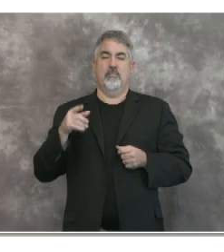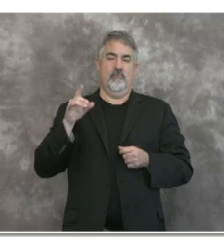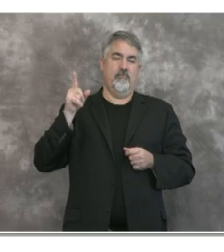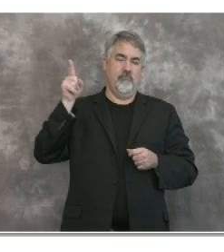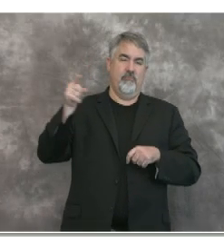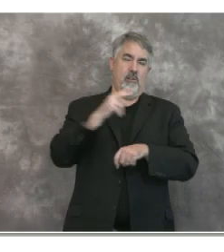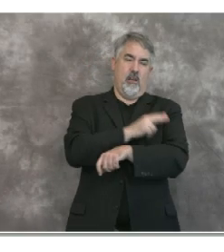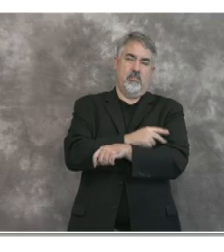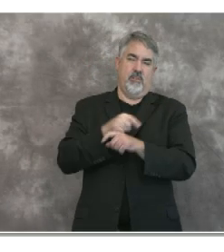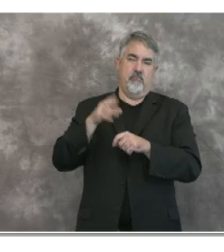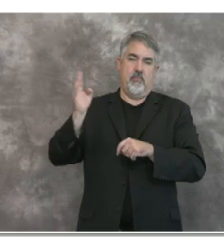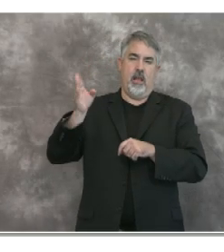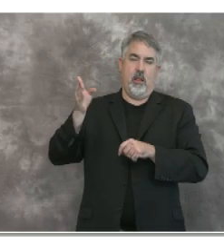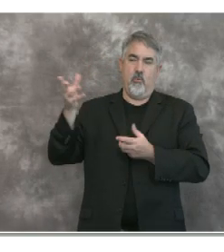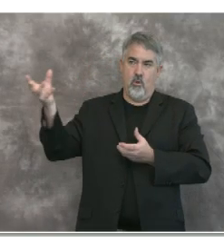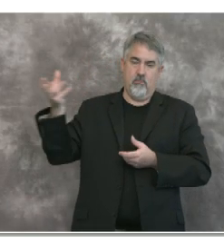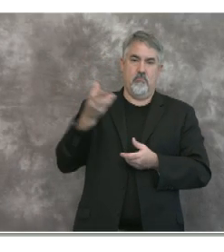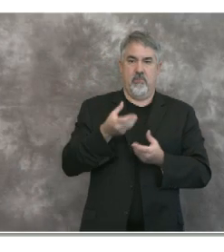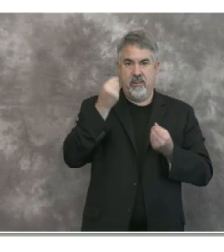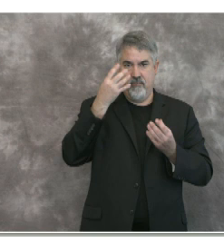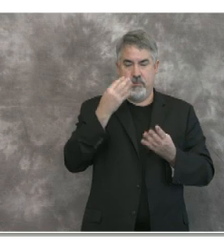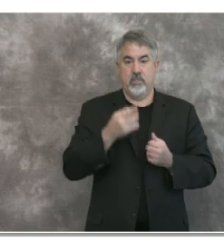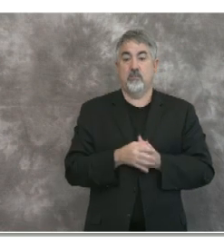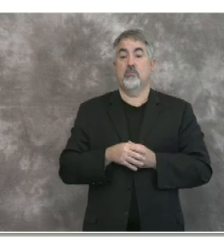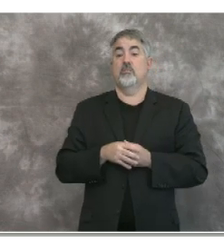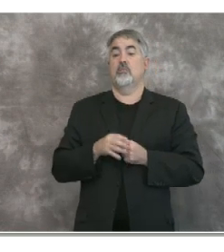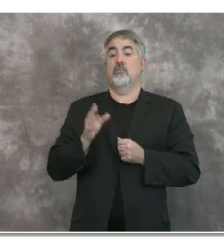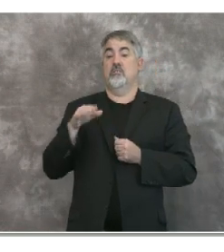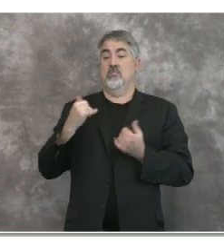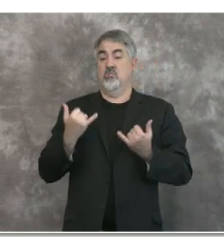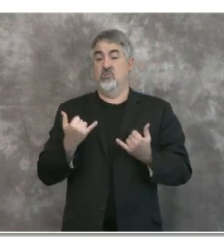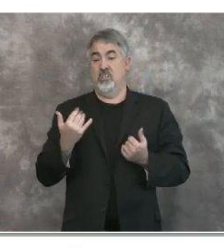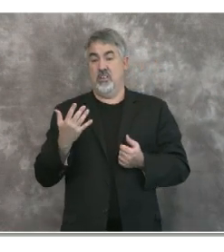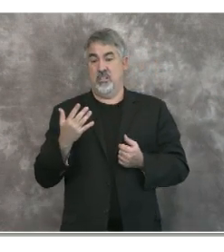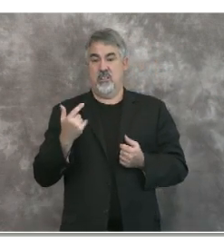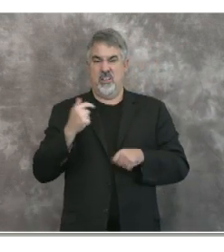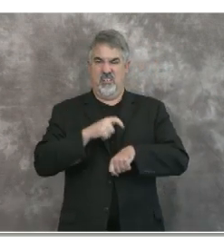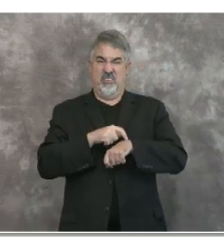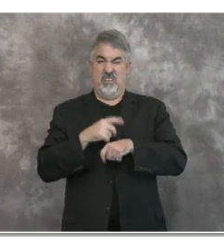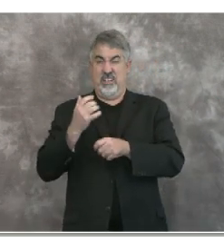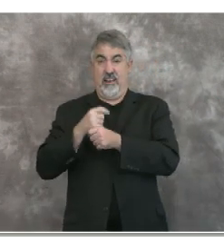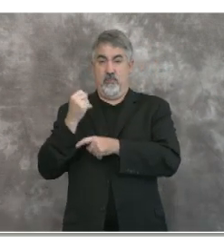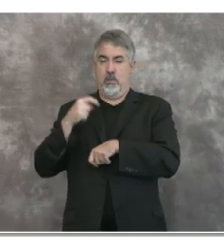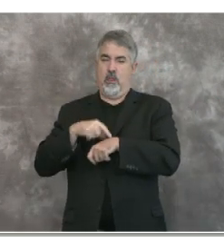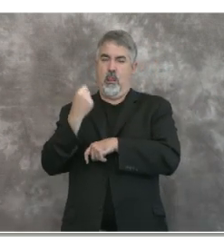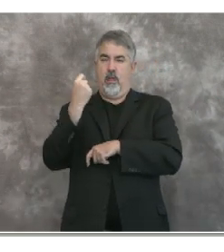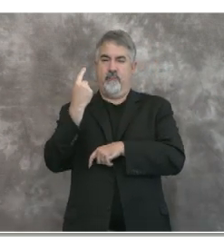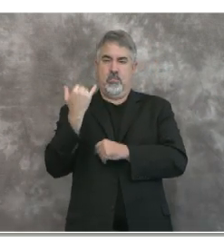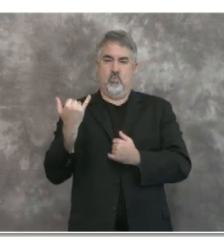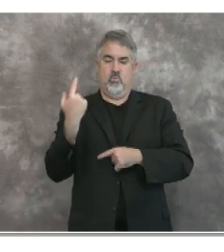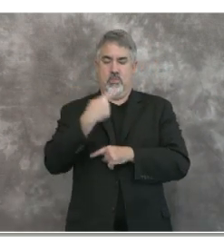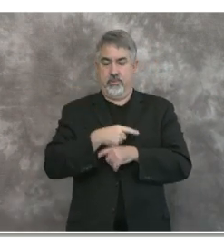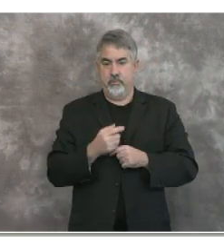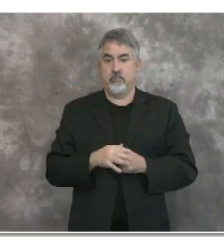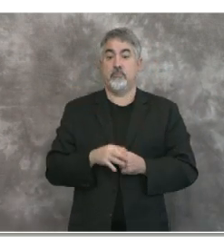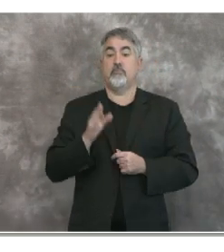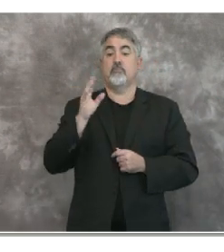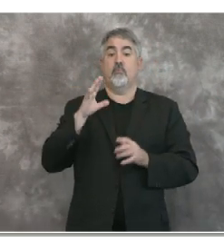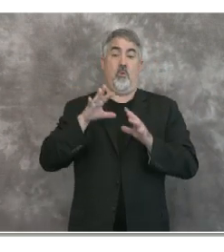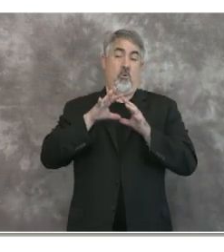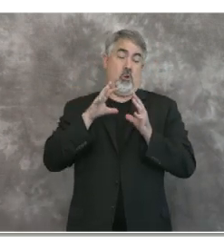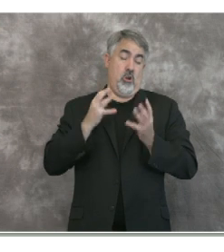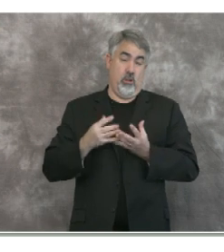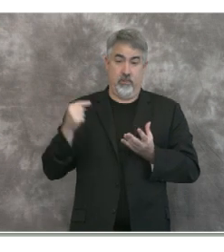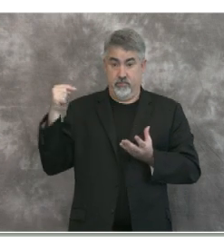dashboard shown here, and this was obtained today at about 11 a.m. These data are as follows. Globally, there are